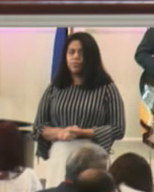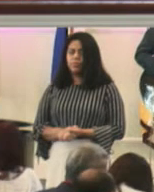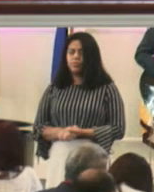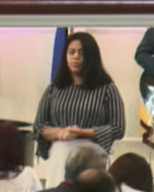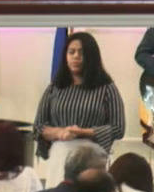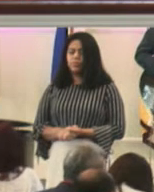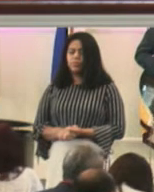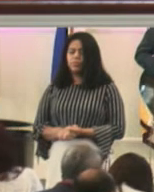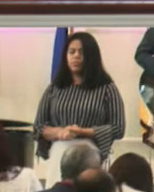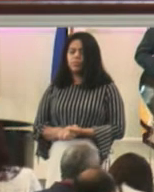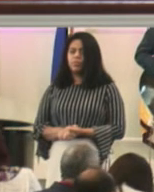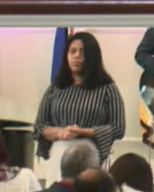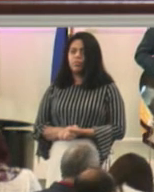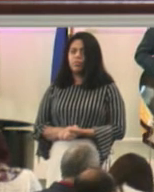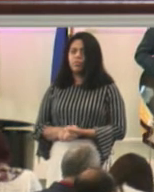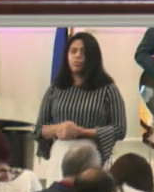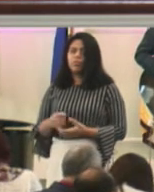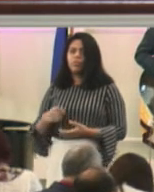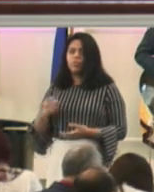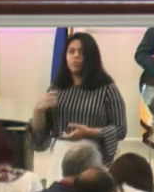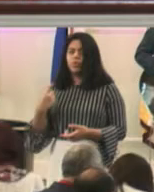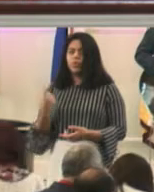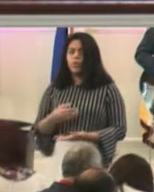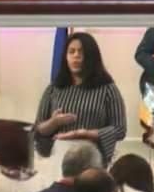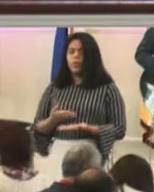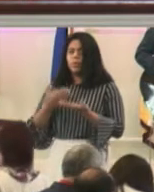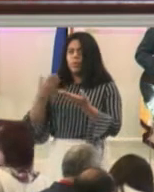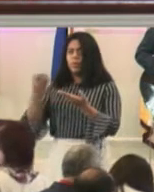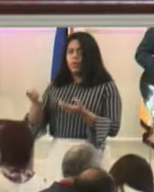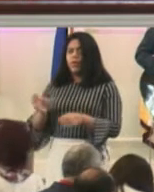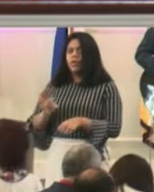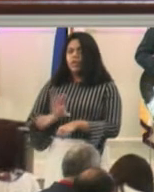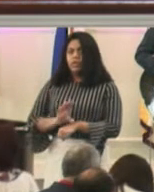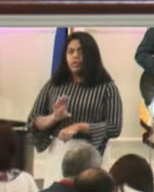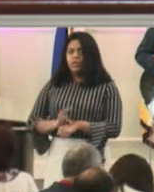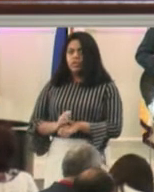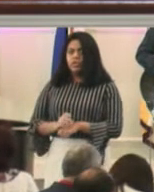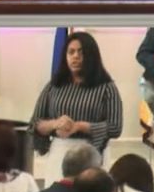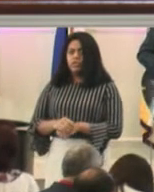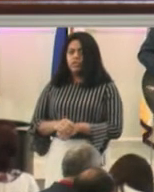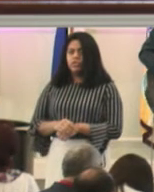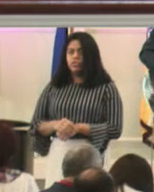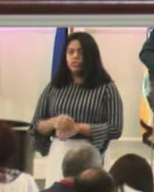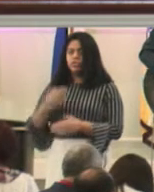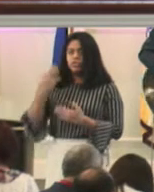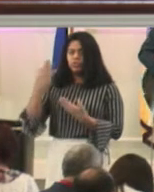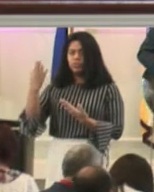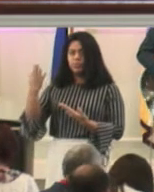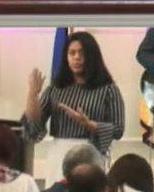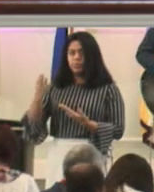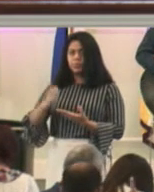we bring the church body to you, the General Conference.